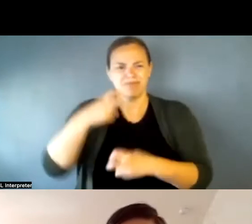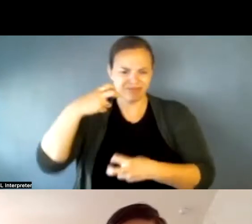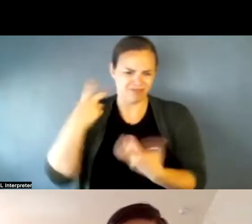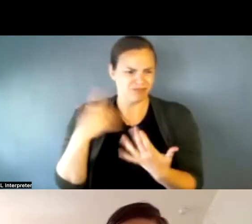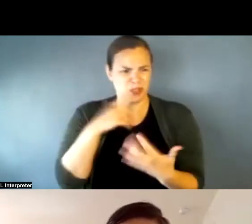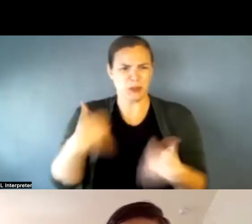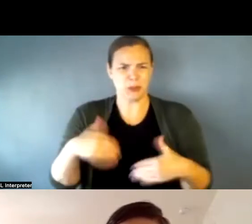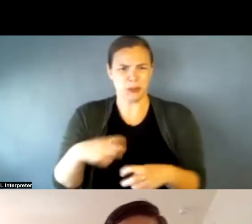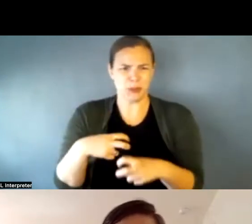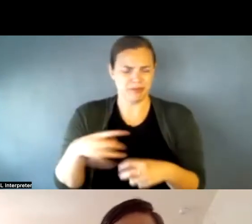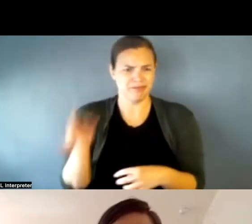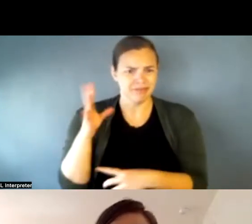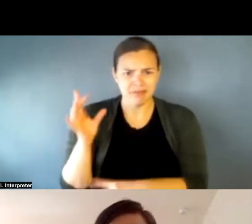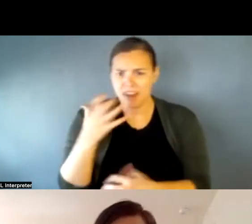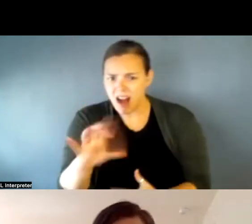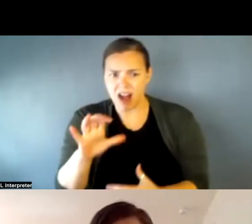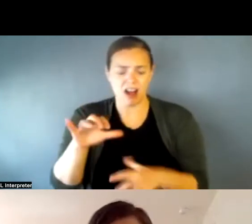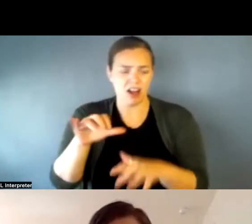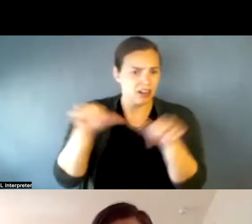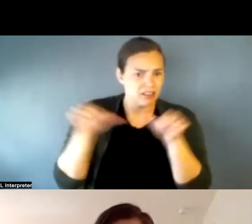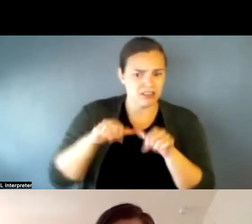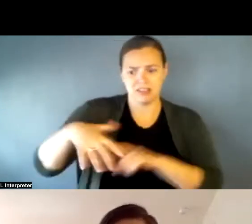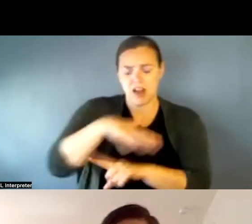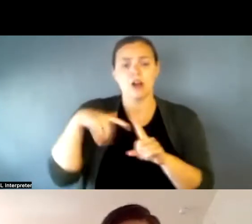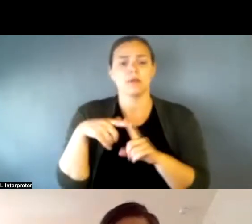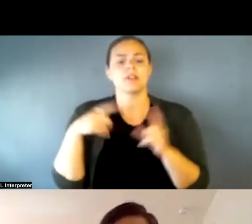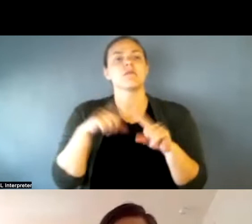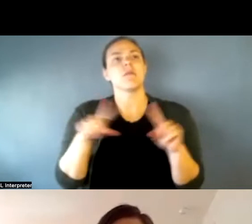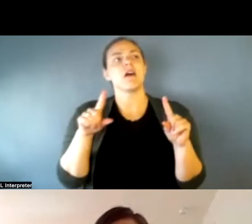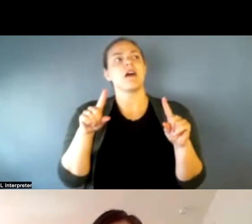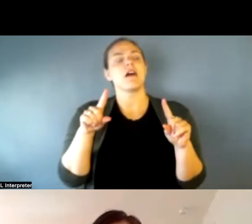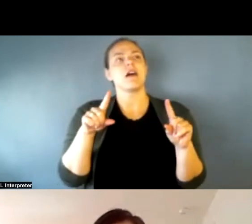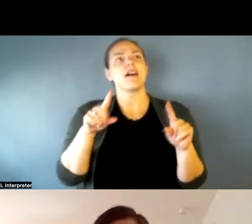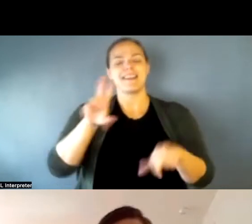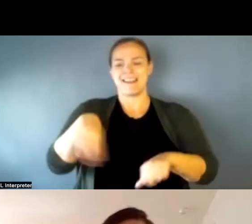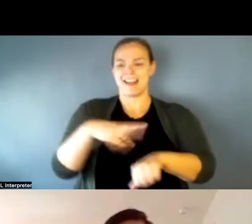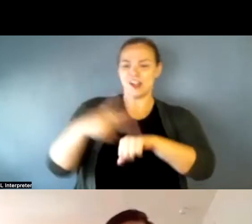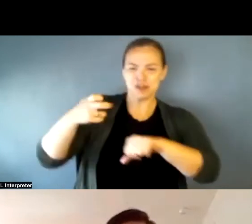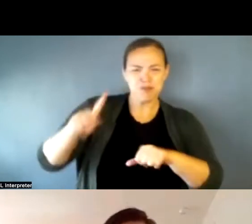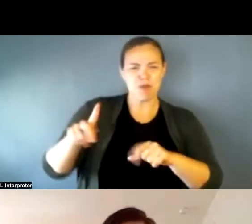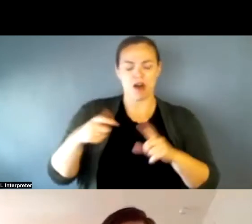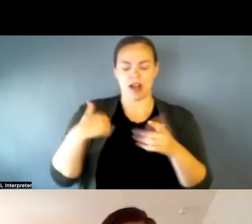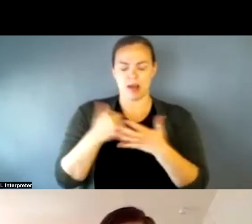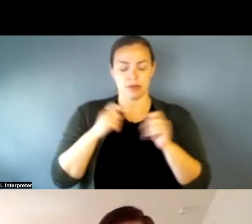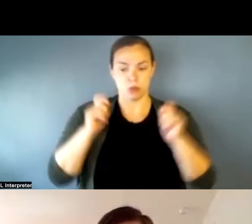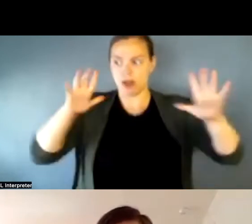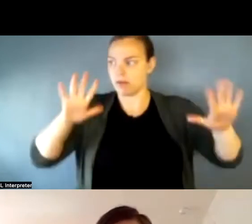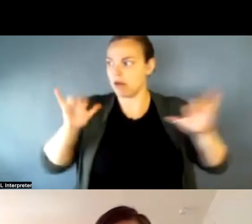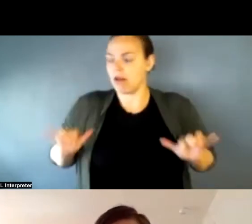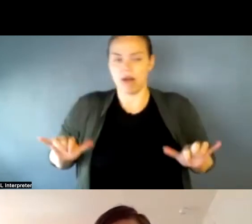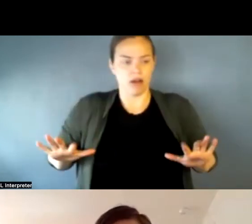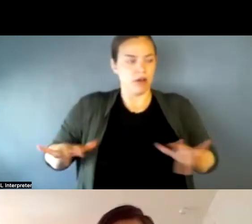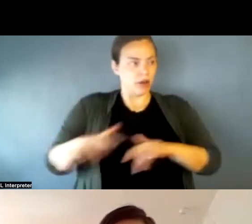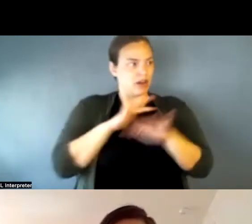creatively. But I think that space that kind of takes you out, it sort of wakes you up in a way, I think, being in